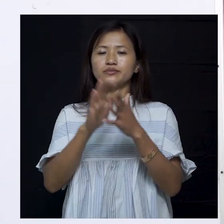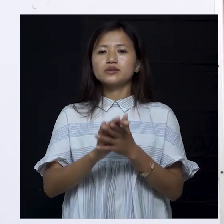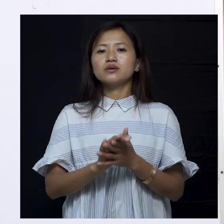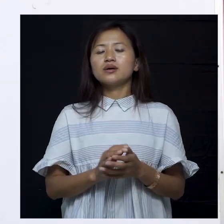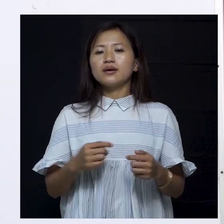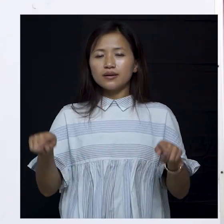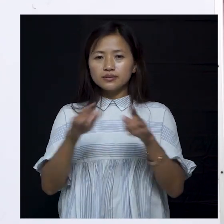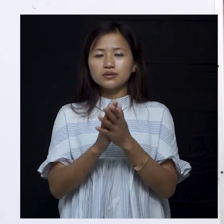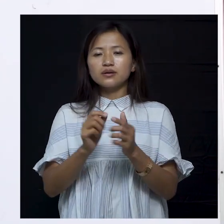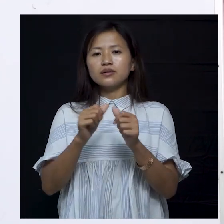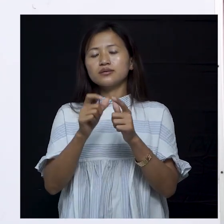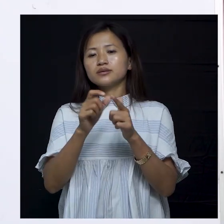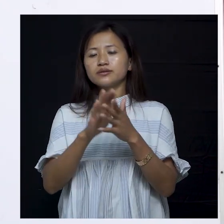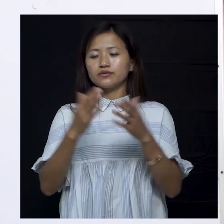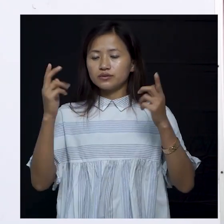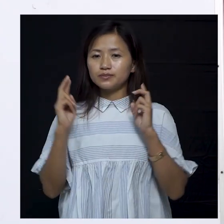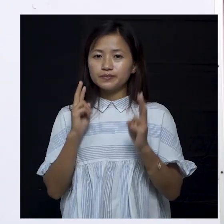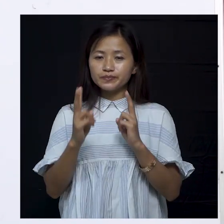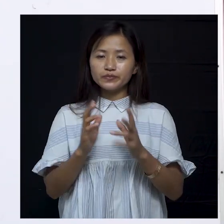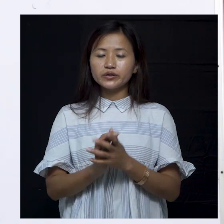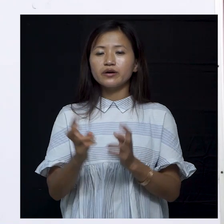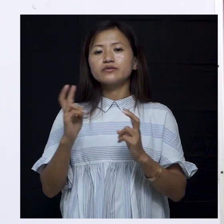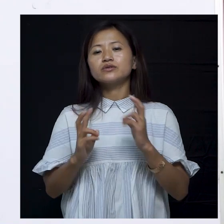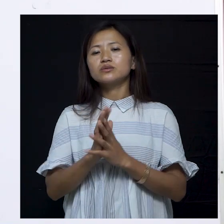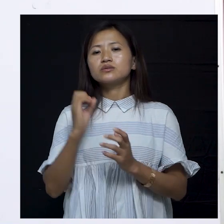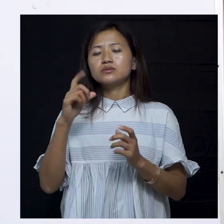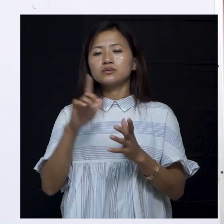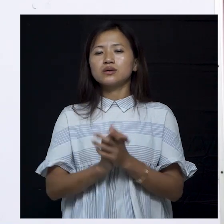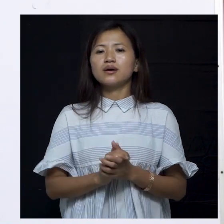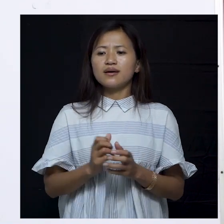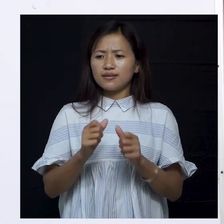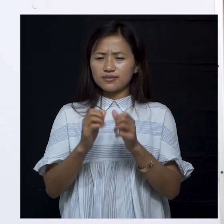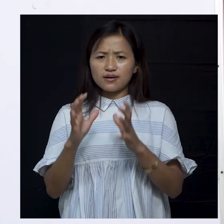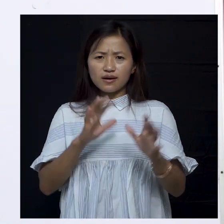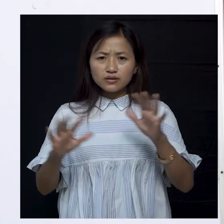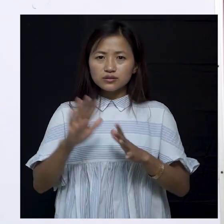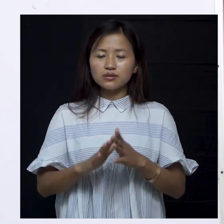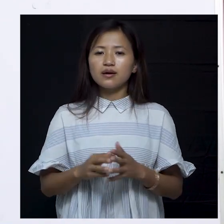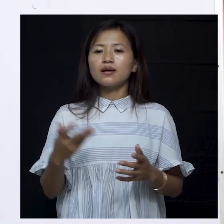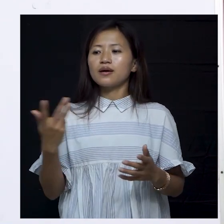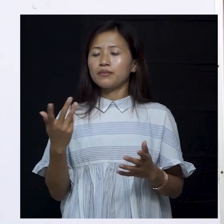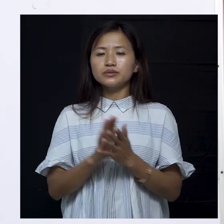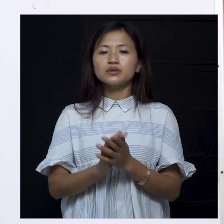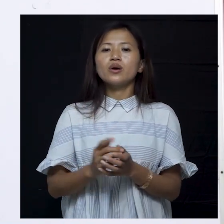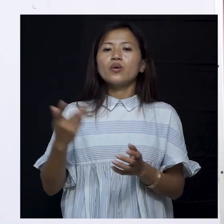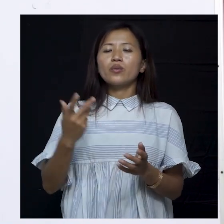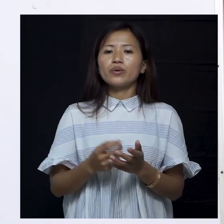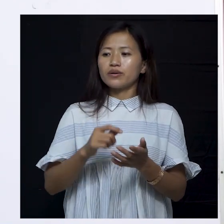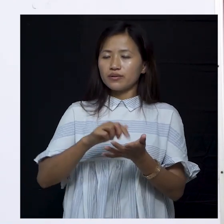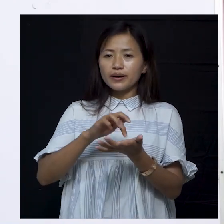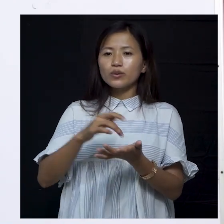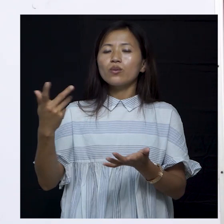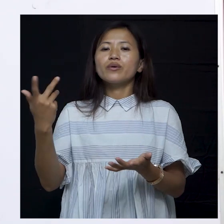adverb clause will tell us how an action happened, where, when, cause, purpose, condition, and